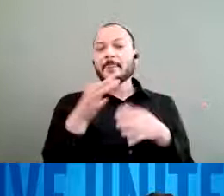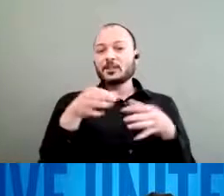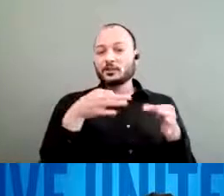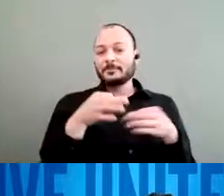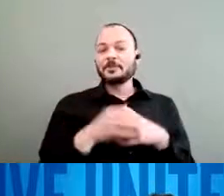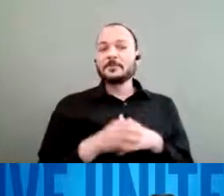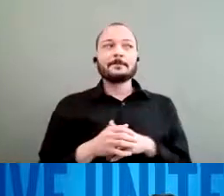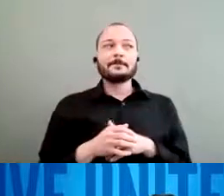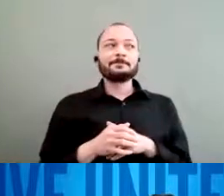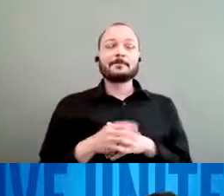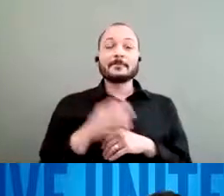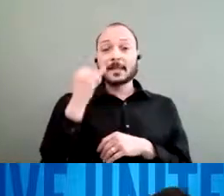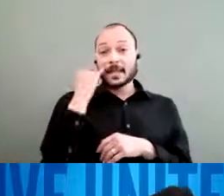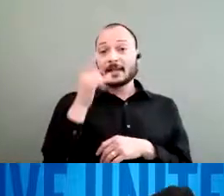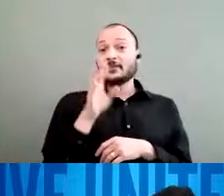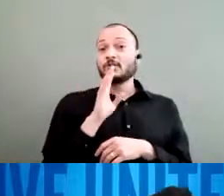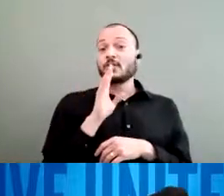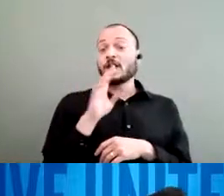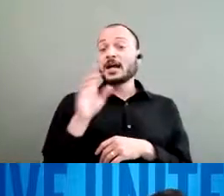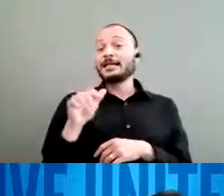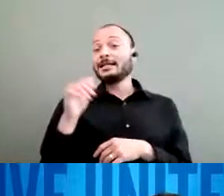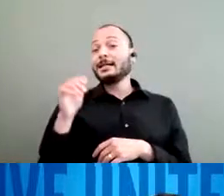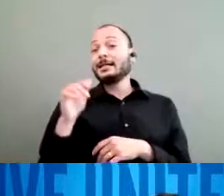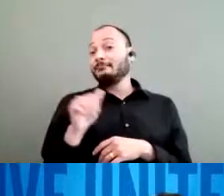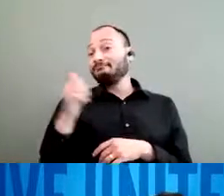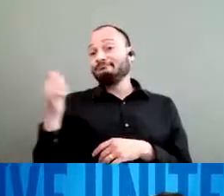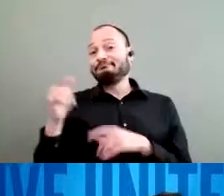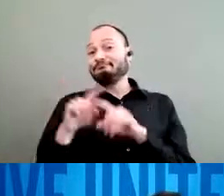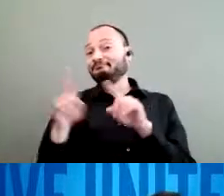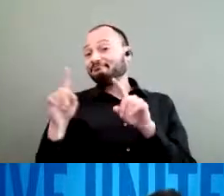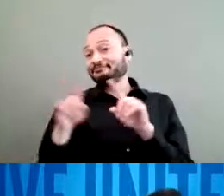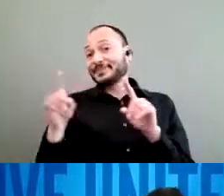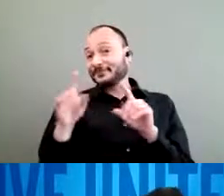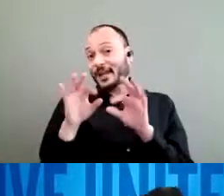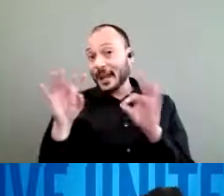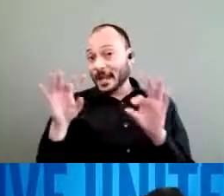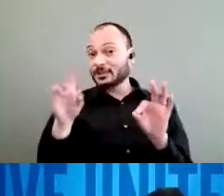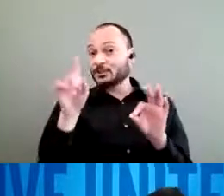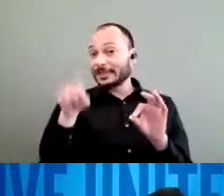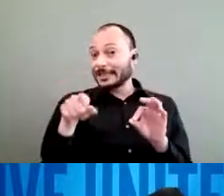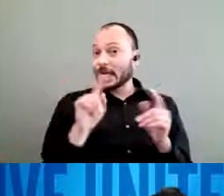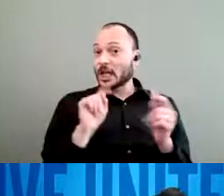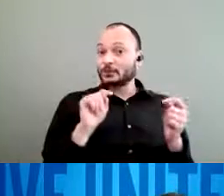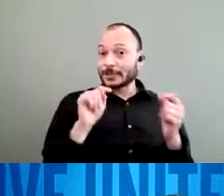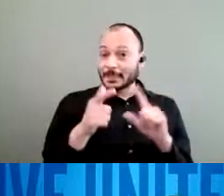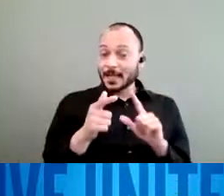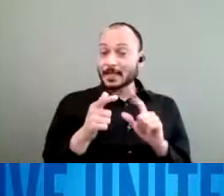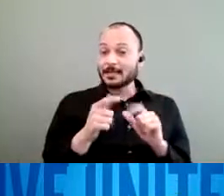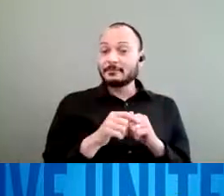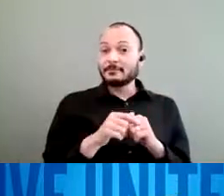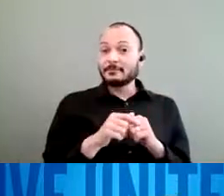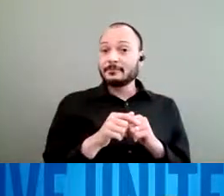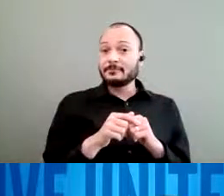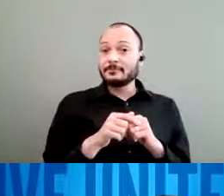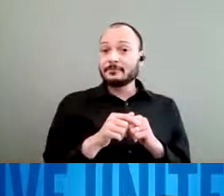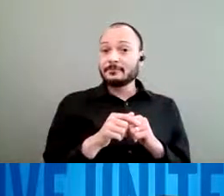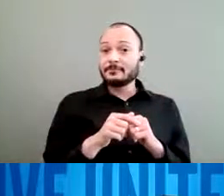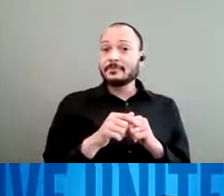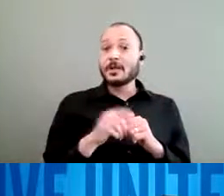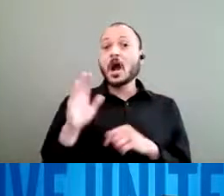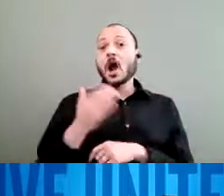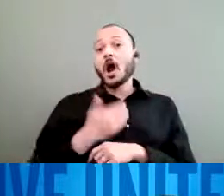If you speak a different language and you need a translation, actually, our